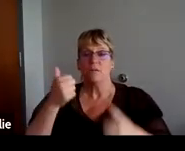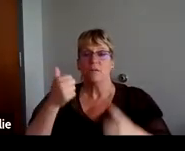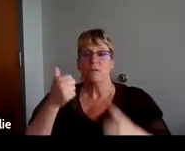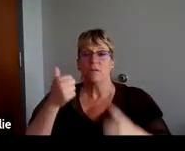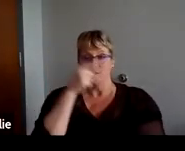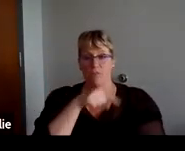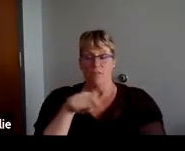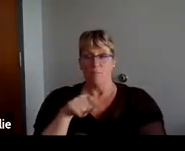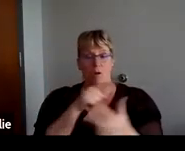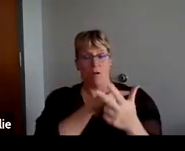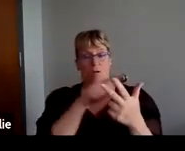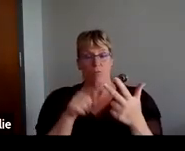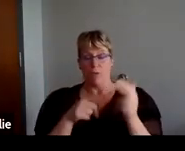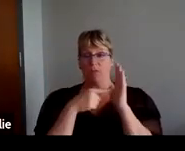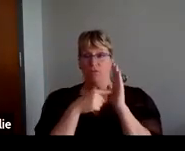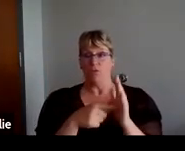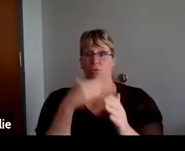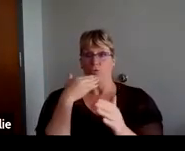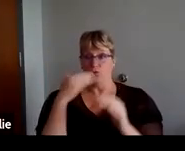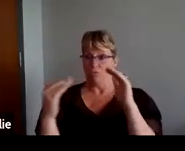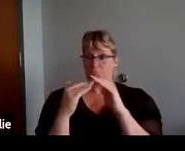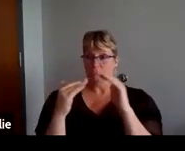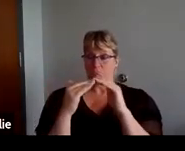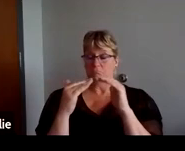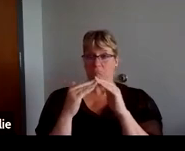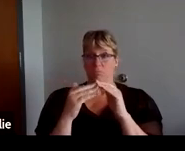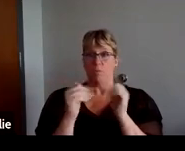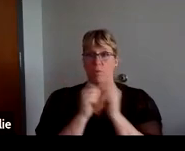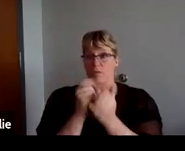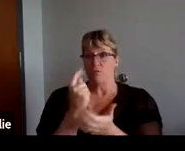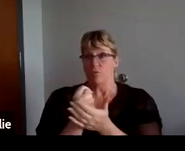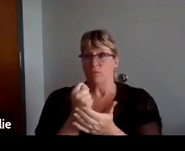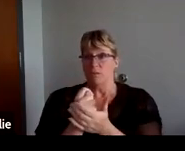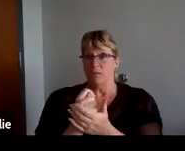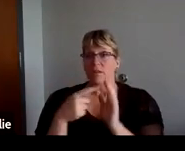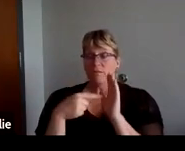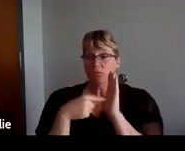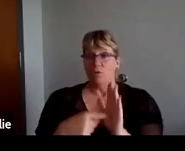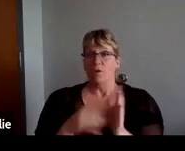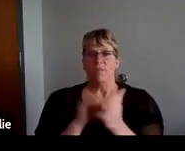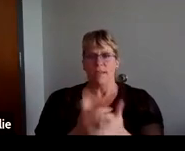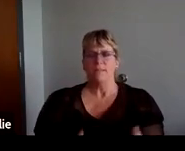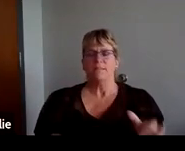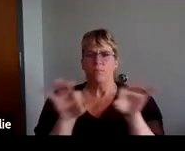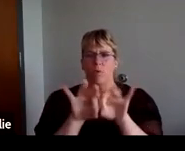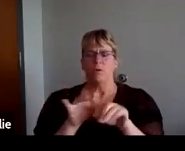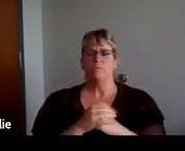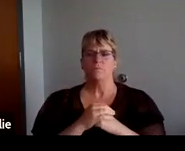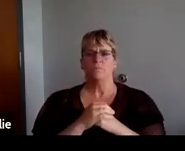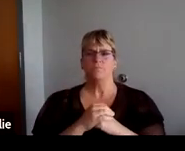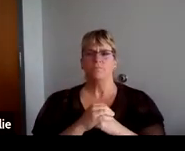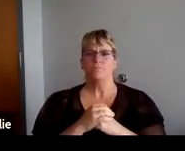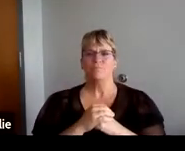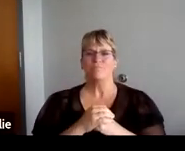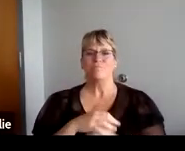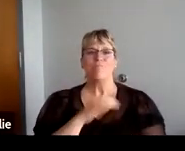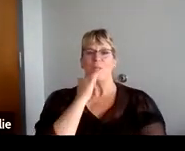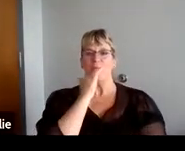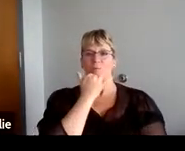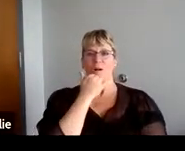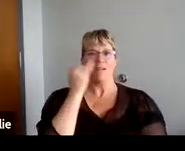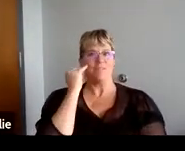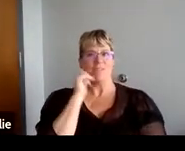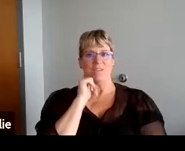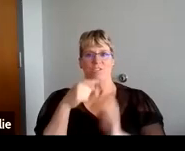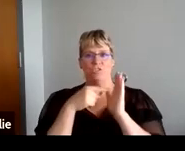All 3 have shown equal efficacy in treatment, and that's the important thing. I'd be remiss if I didn't show